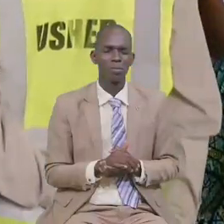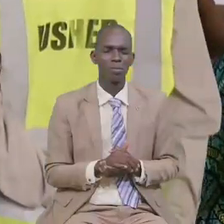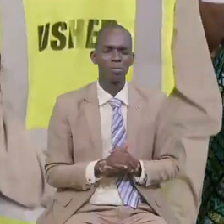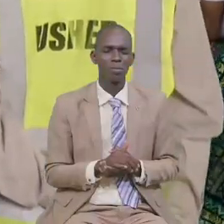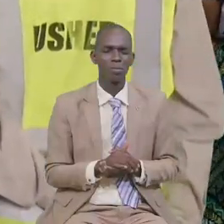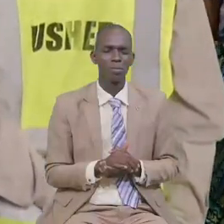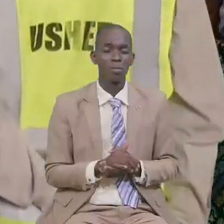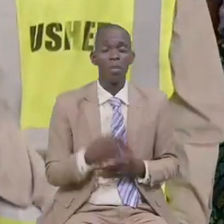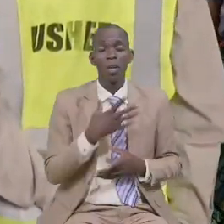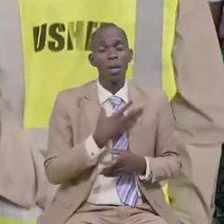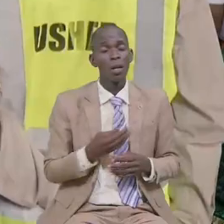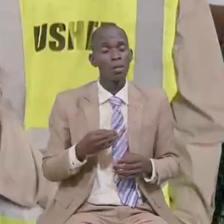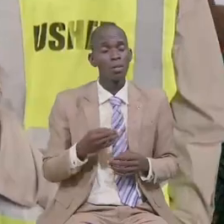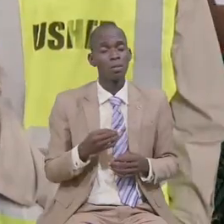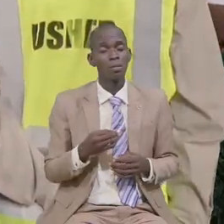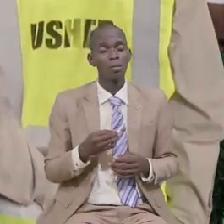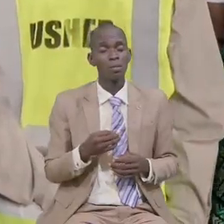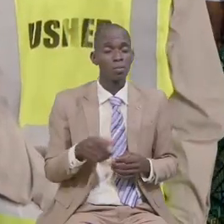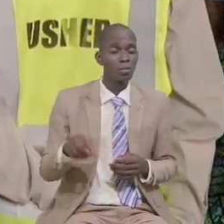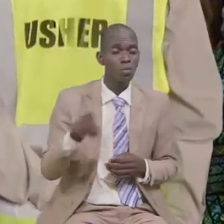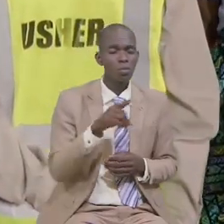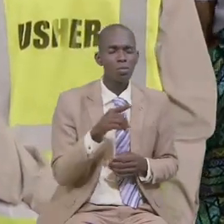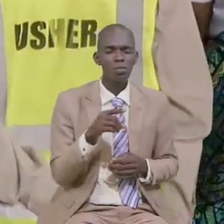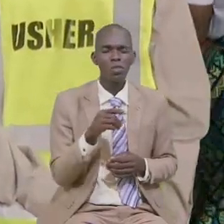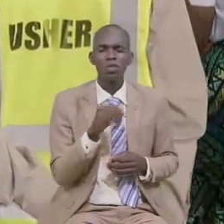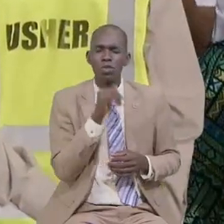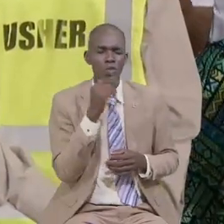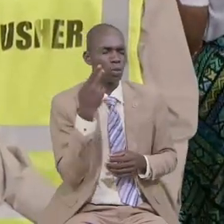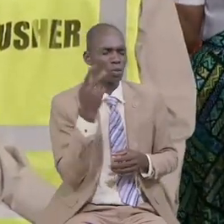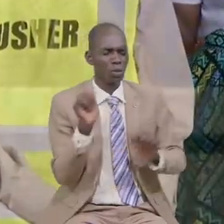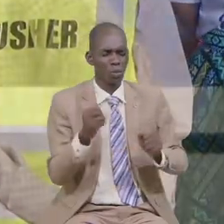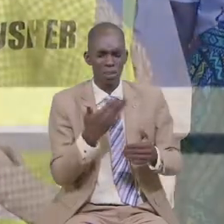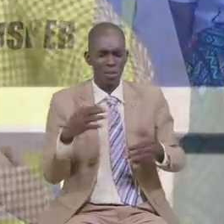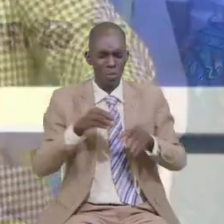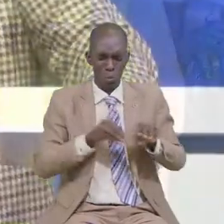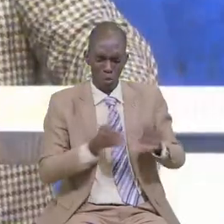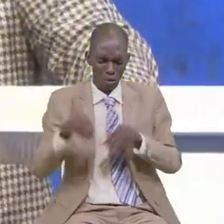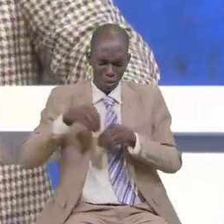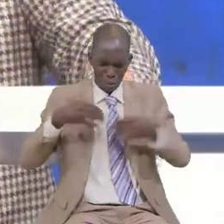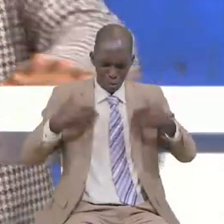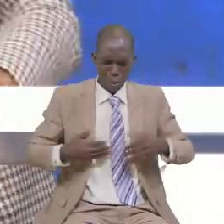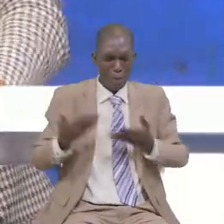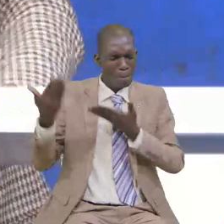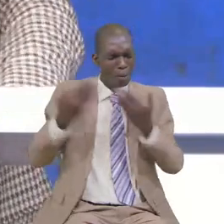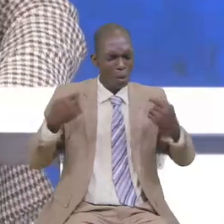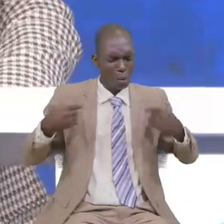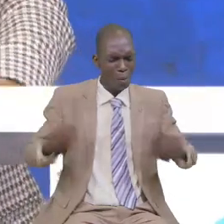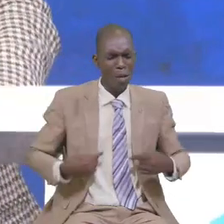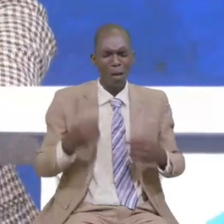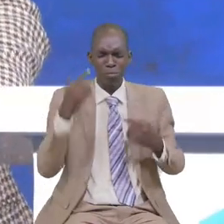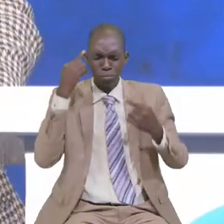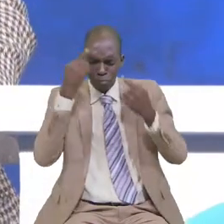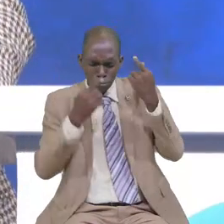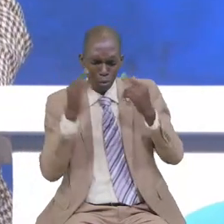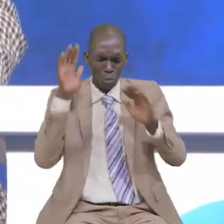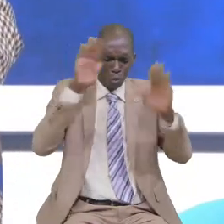And those who have those invisible objects moving about in their body, causing them pain and concern, touch them